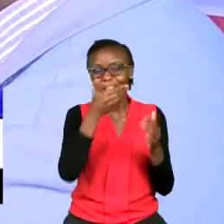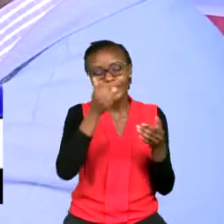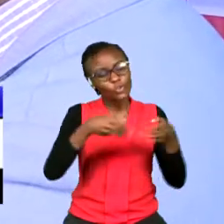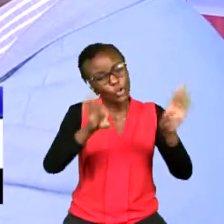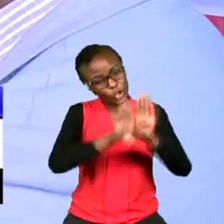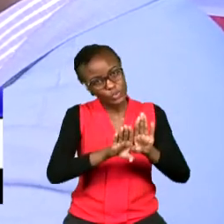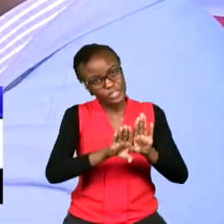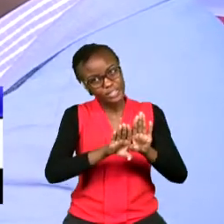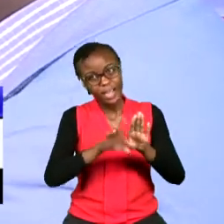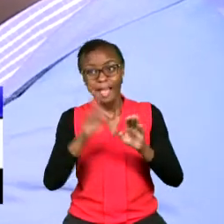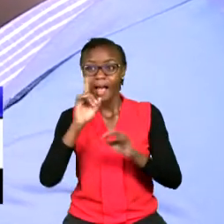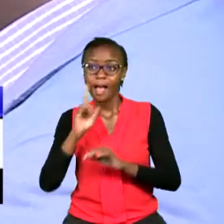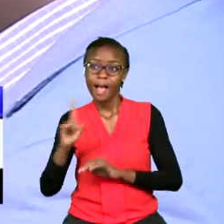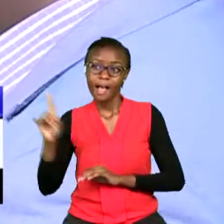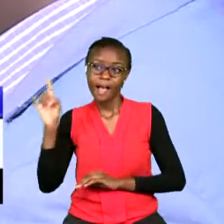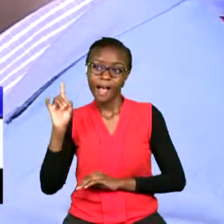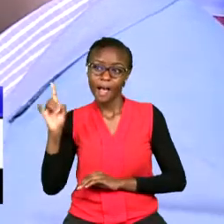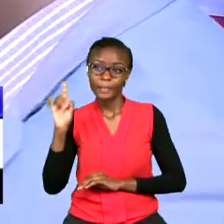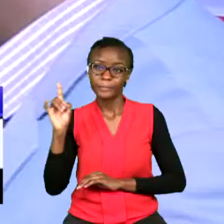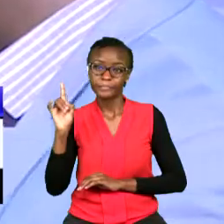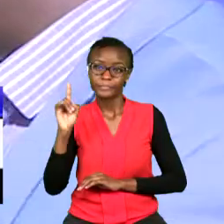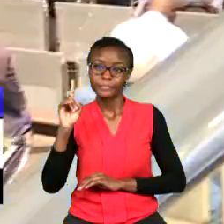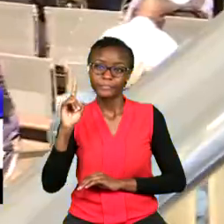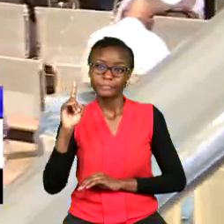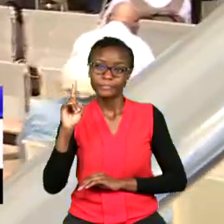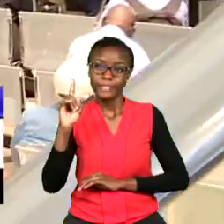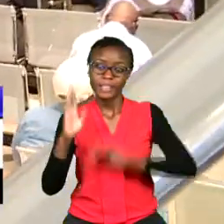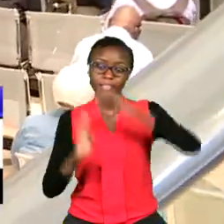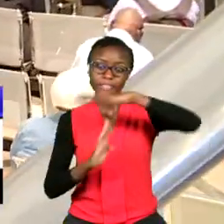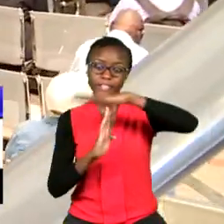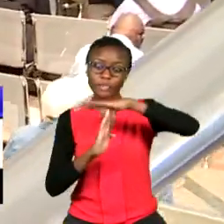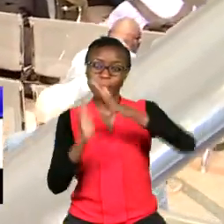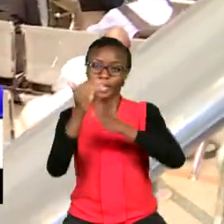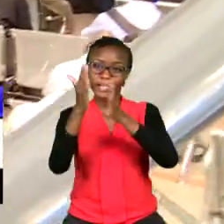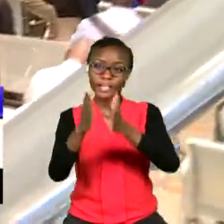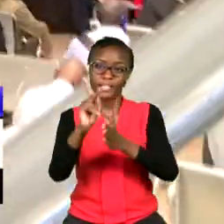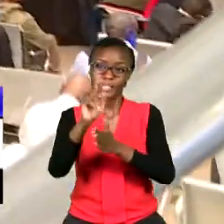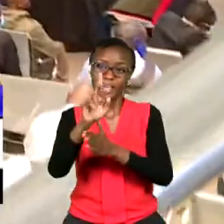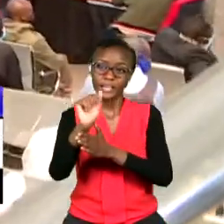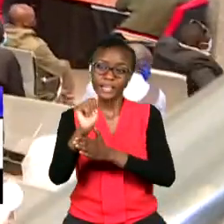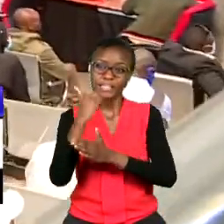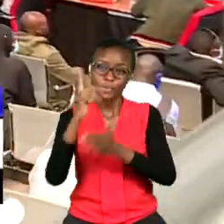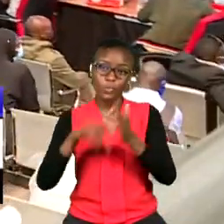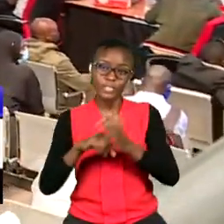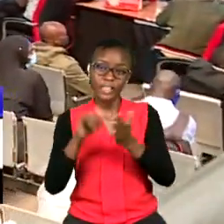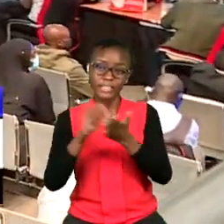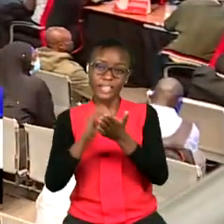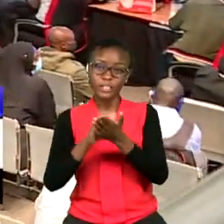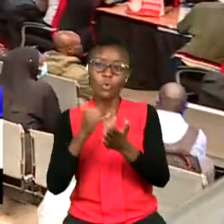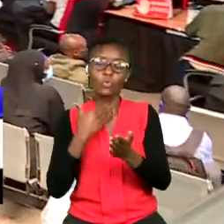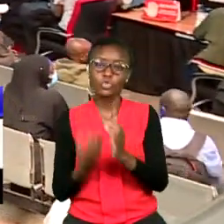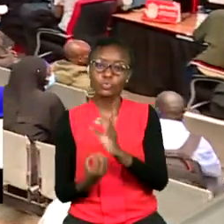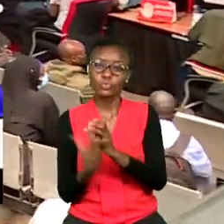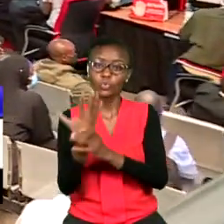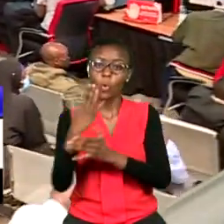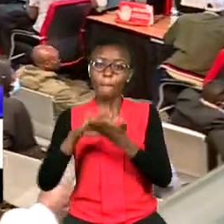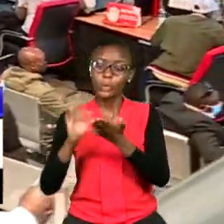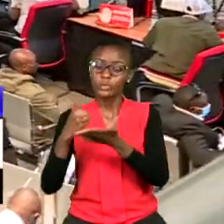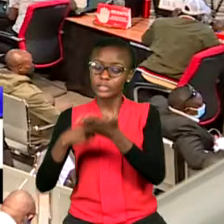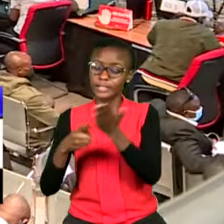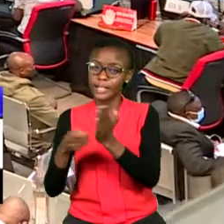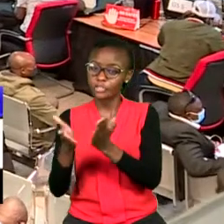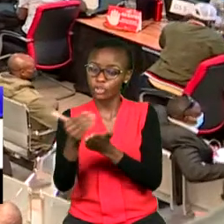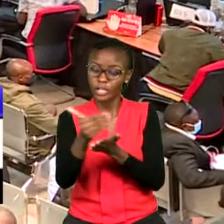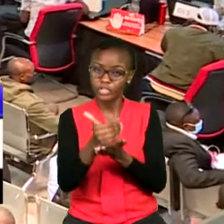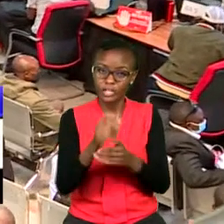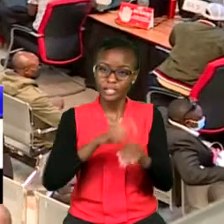at the helm of the Times Towers-based agency adds that the authority is seeking to growing more tax base even as the